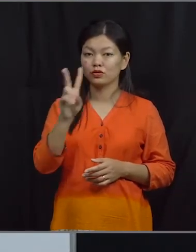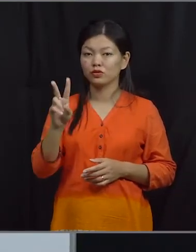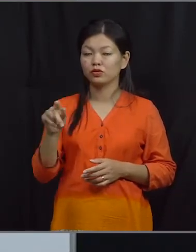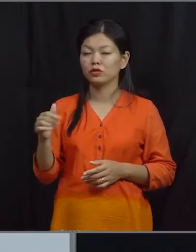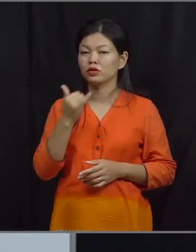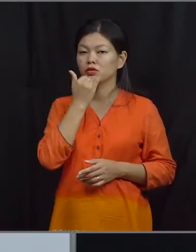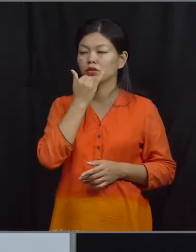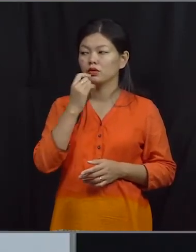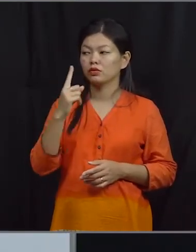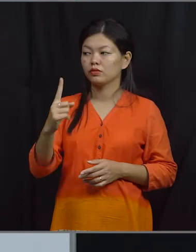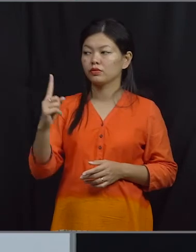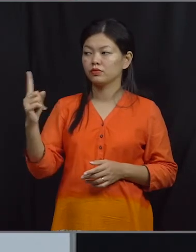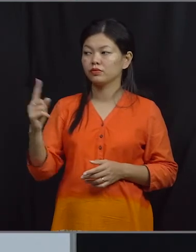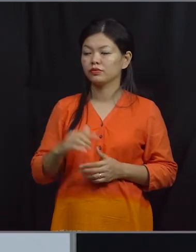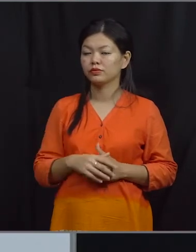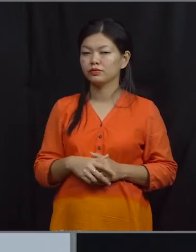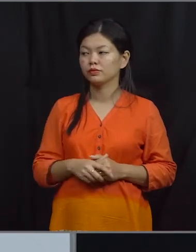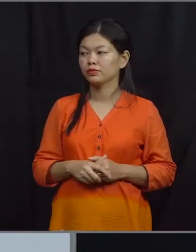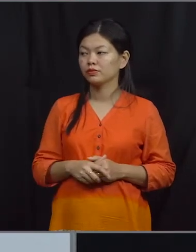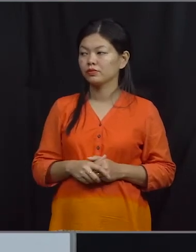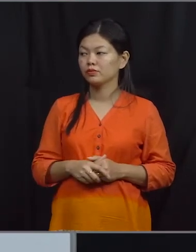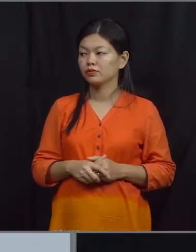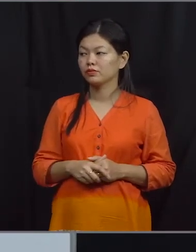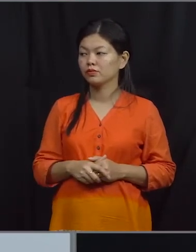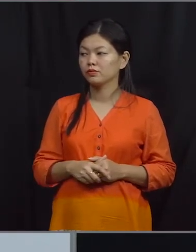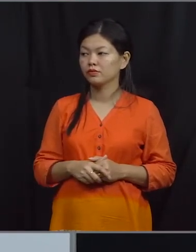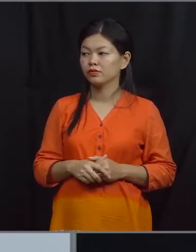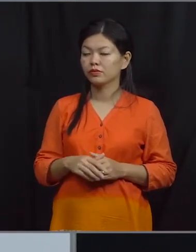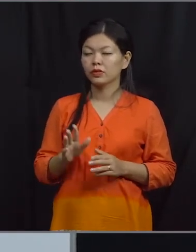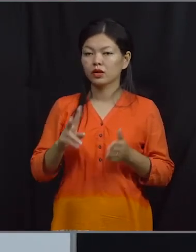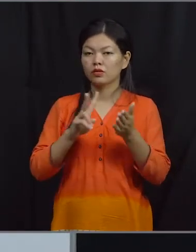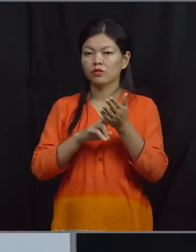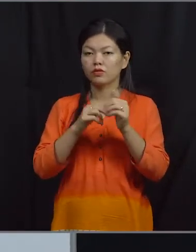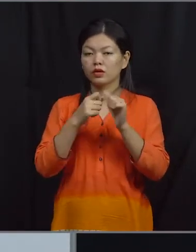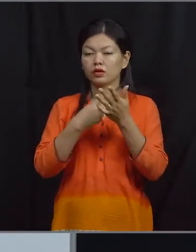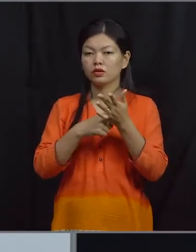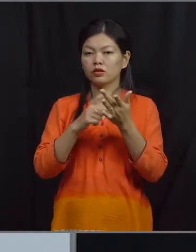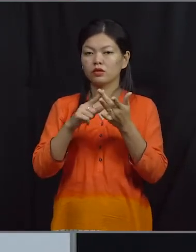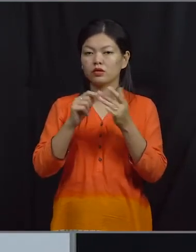Minus 2 3. Okay, fine. Okay, now let us find the variables x, y, z.